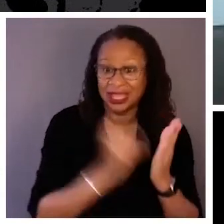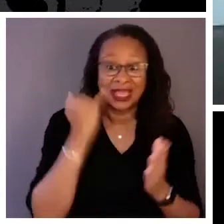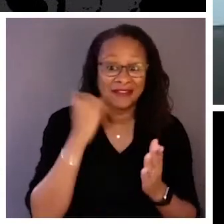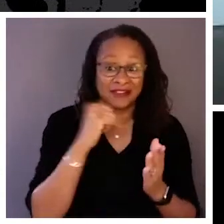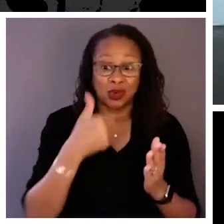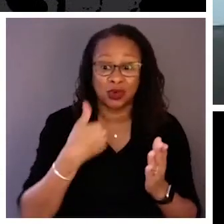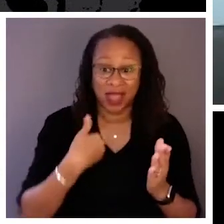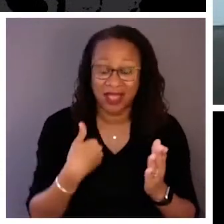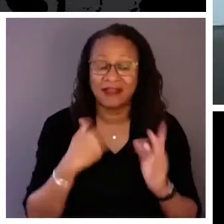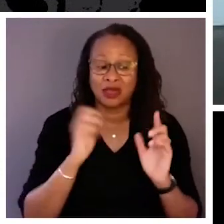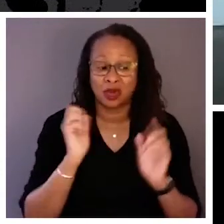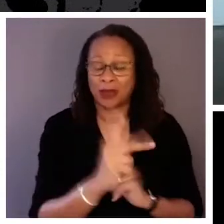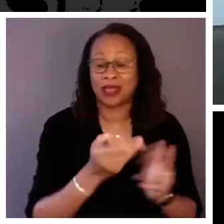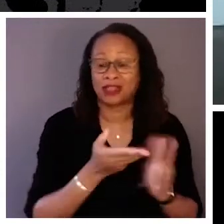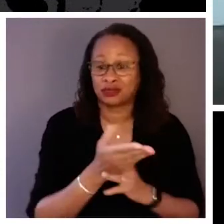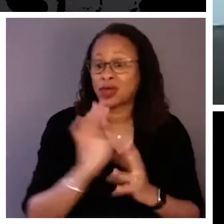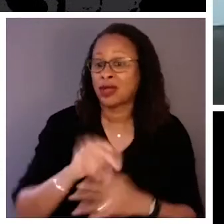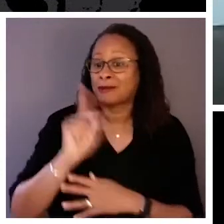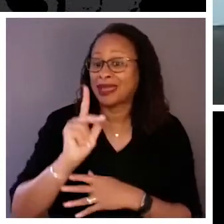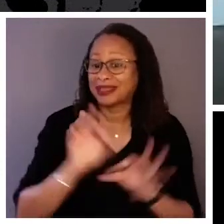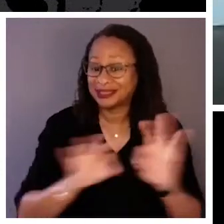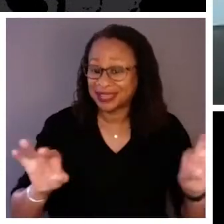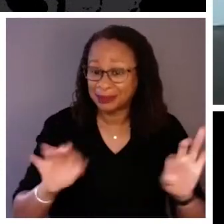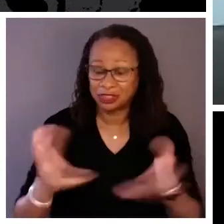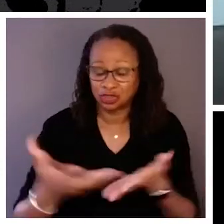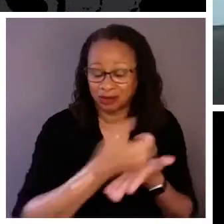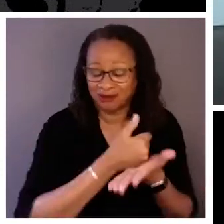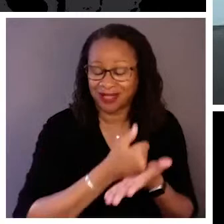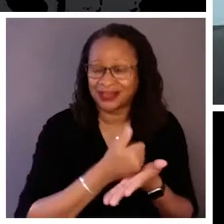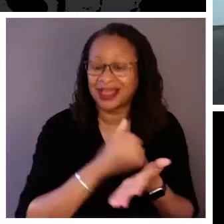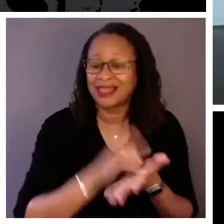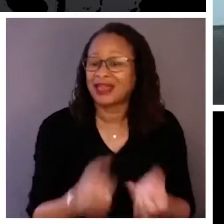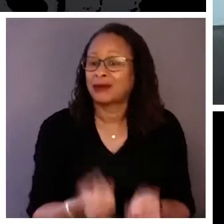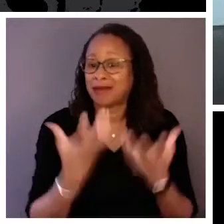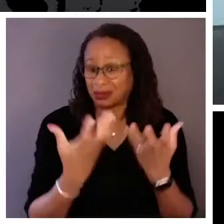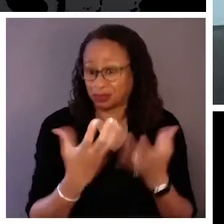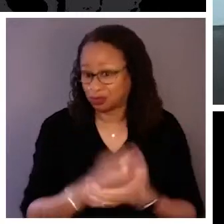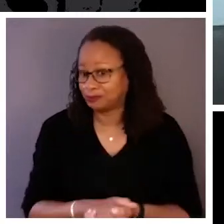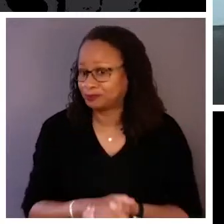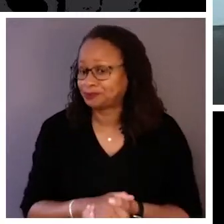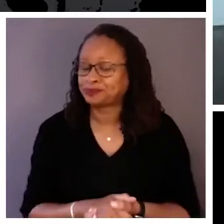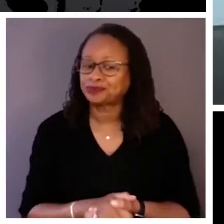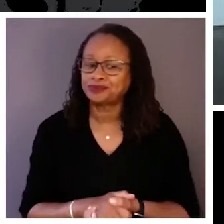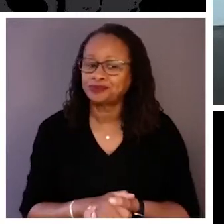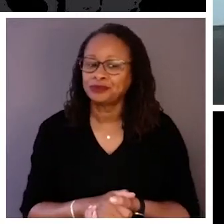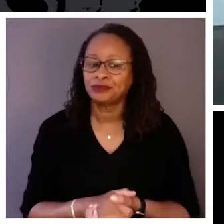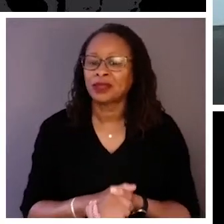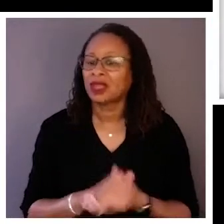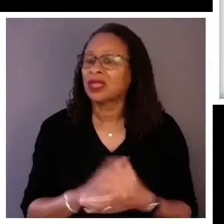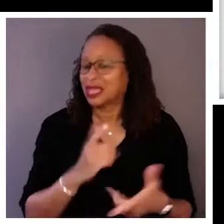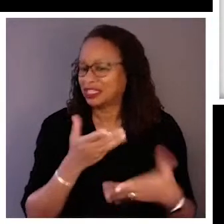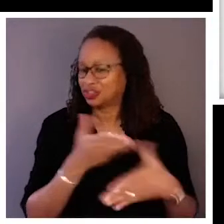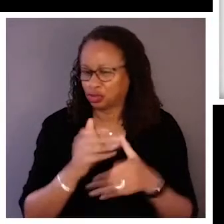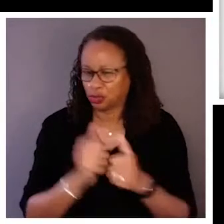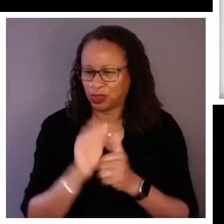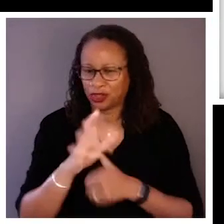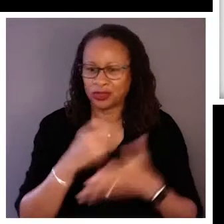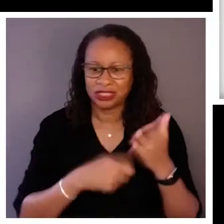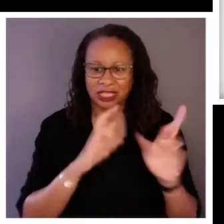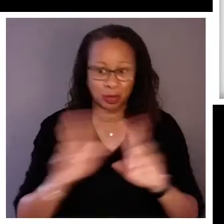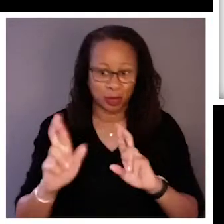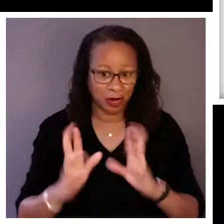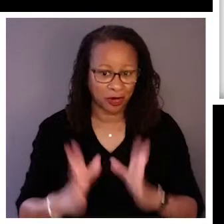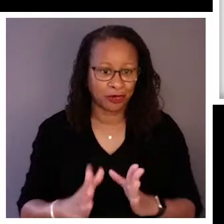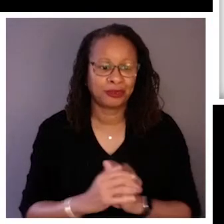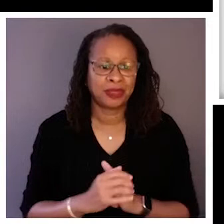bank statements and you can amass those dollar amounts and give that to your preparer. It's rare, but